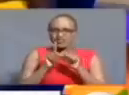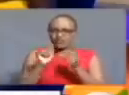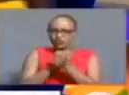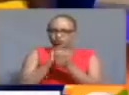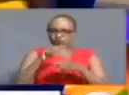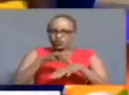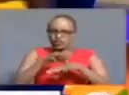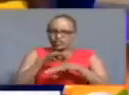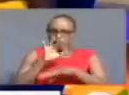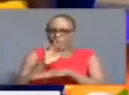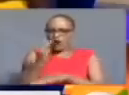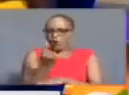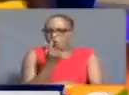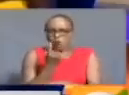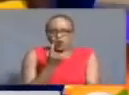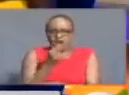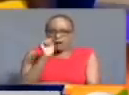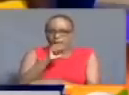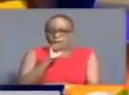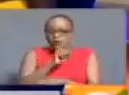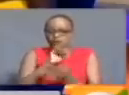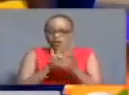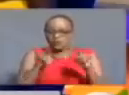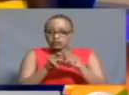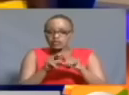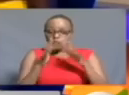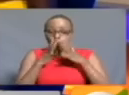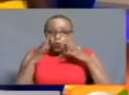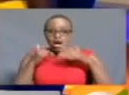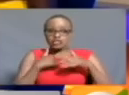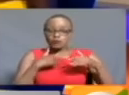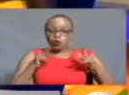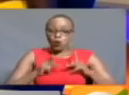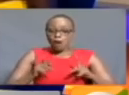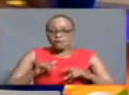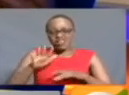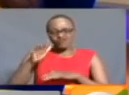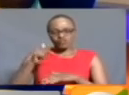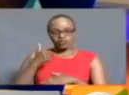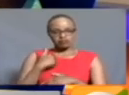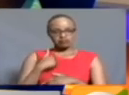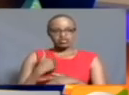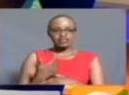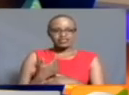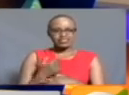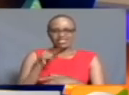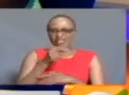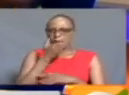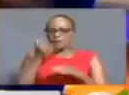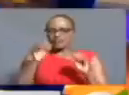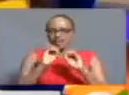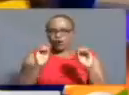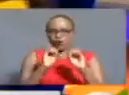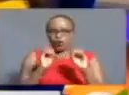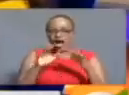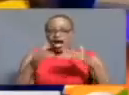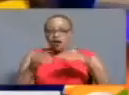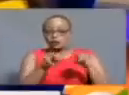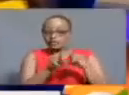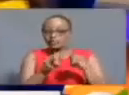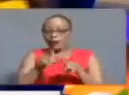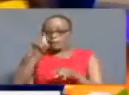and everything just so you could look like me or people like me or people fairer than me. Yeah. It's not better either way. You still